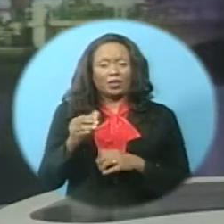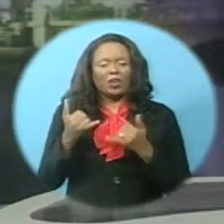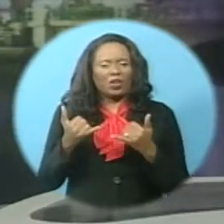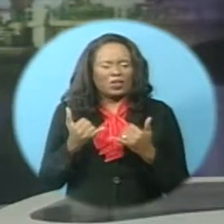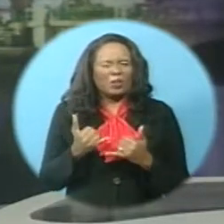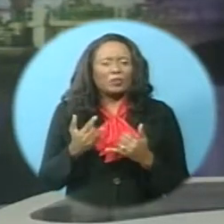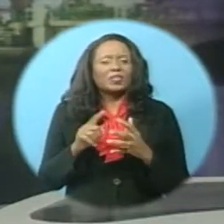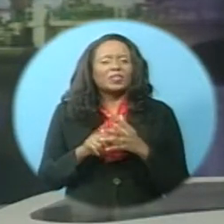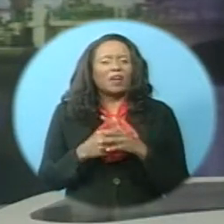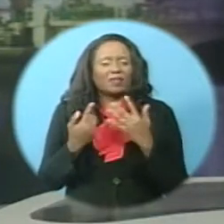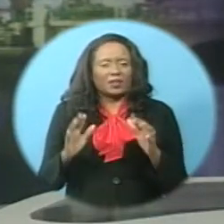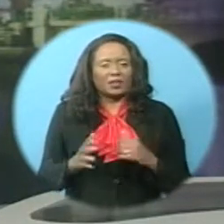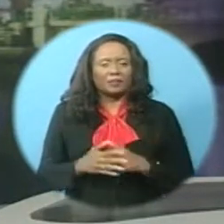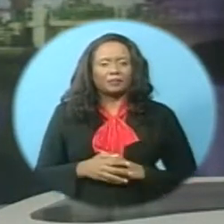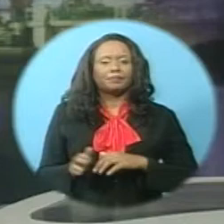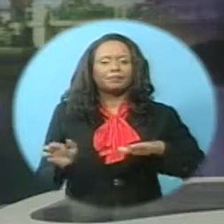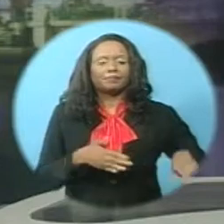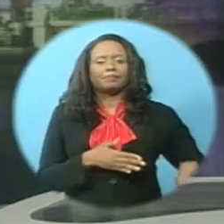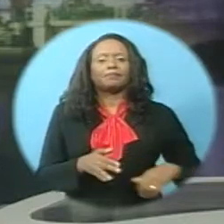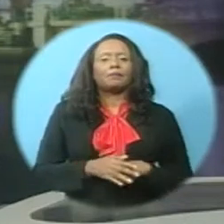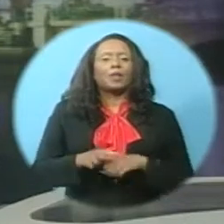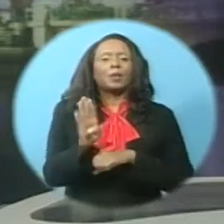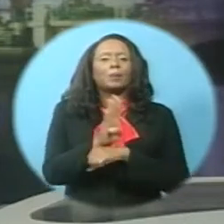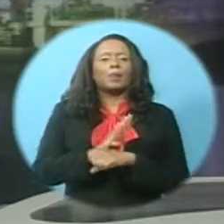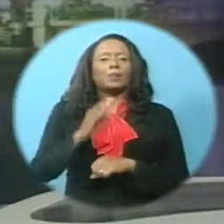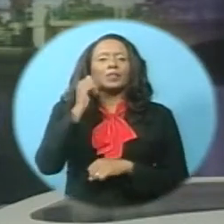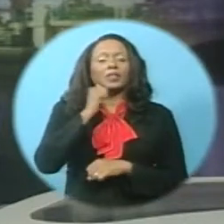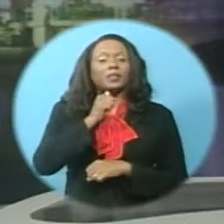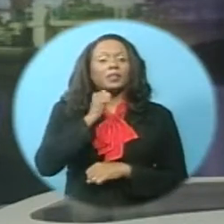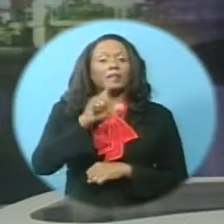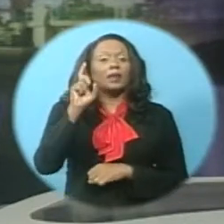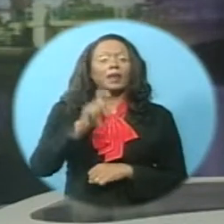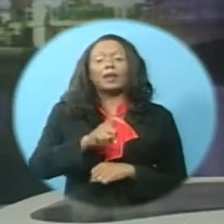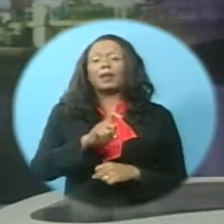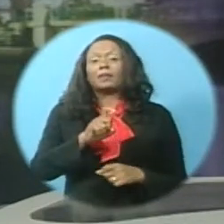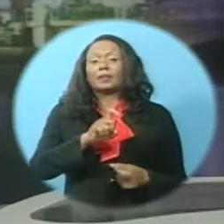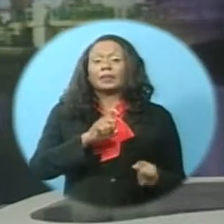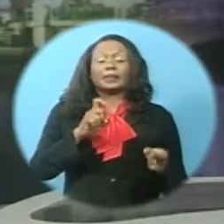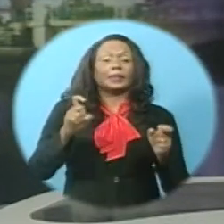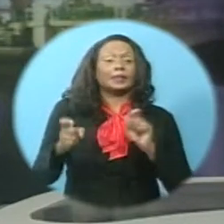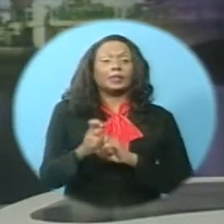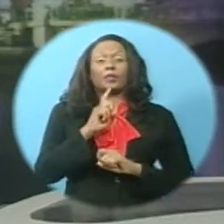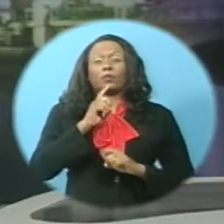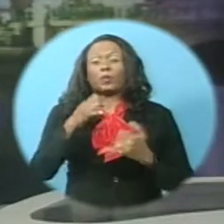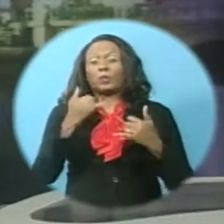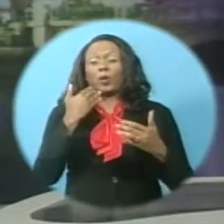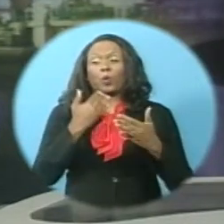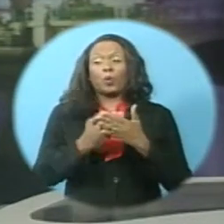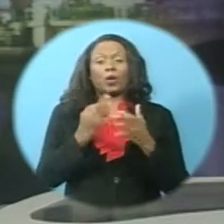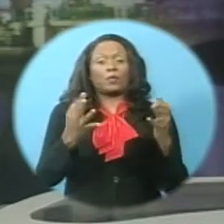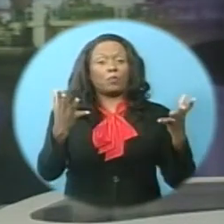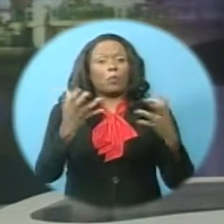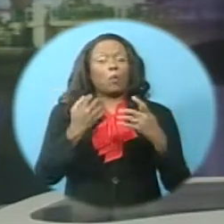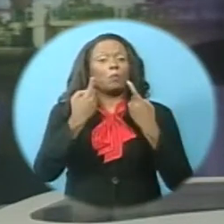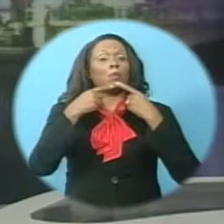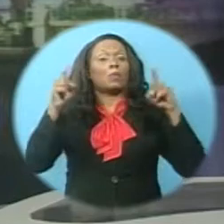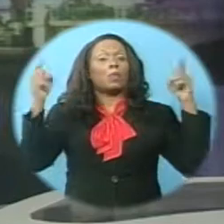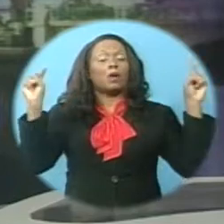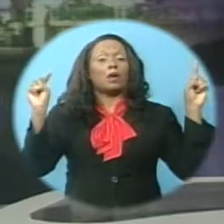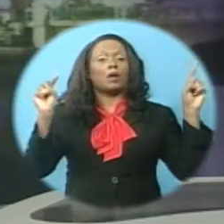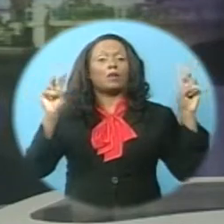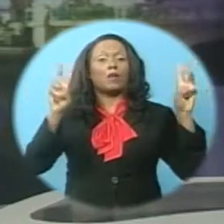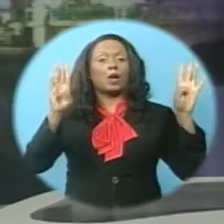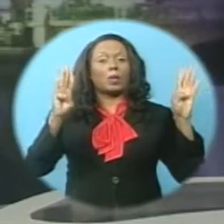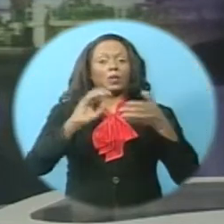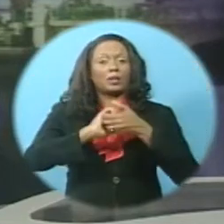volleyball. Barbados girls will have to turn around their fortunes if they're to succeed at the ongoing Caribbean Junior Volleyball Championships.